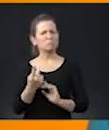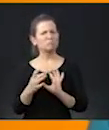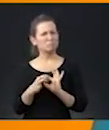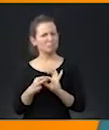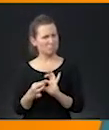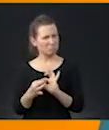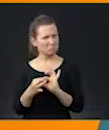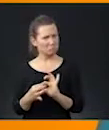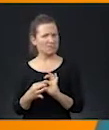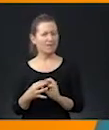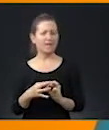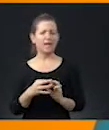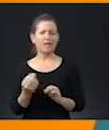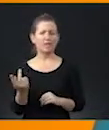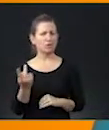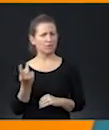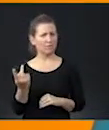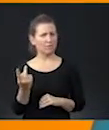and then